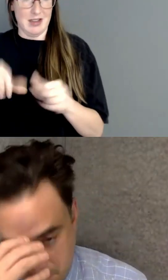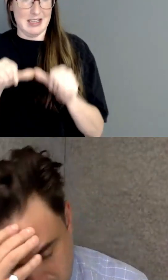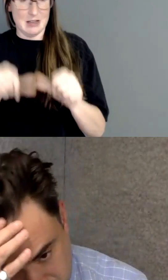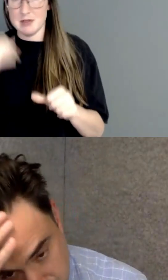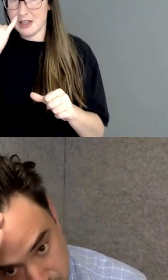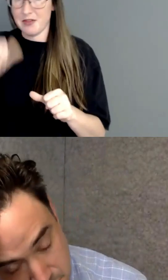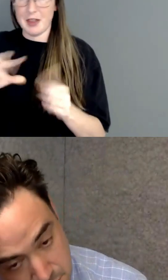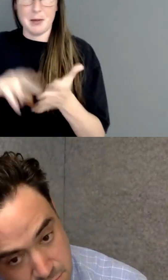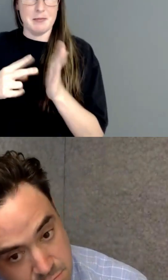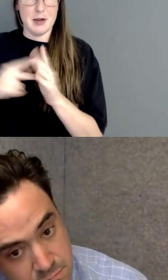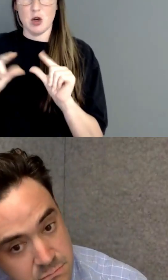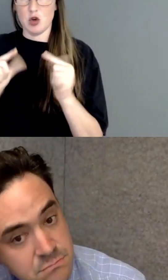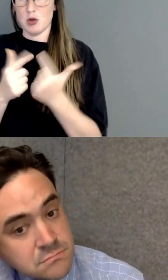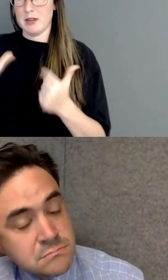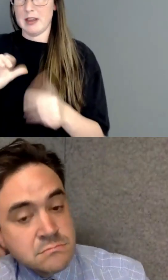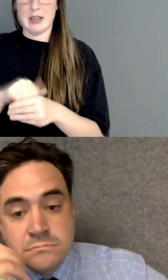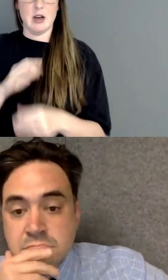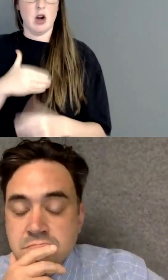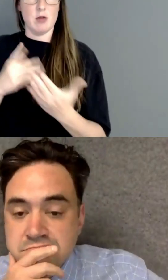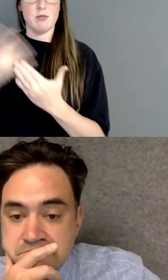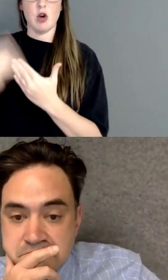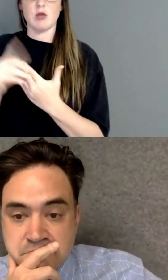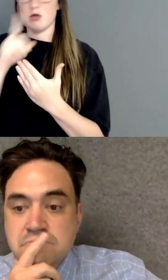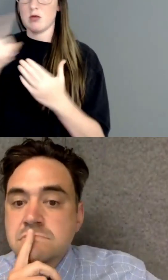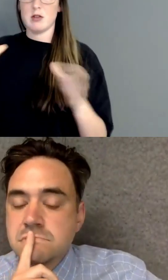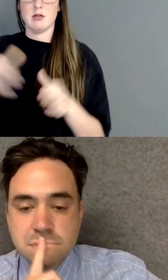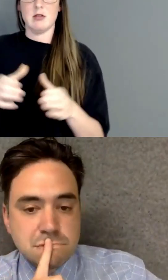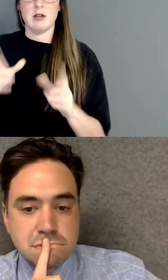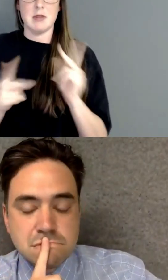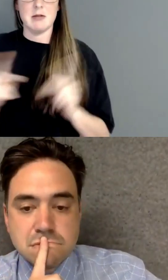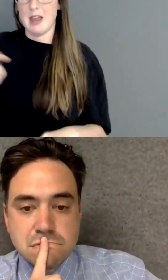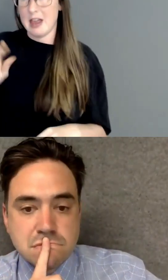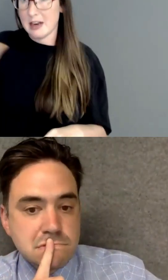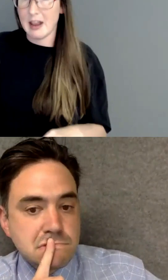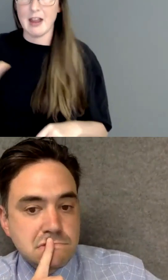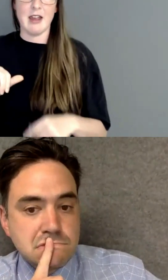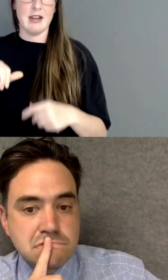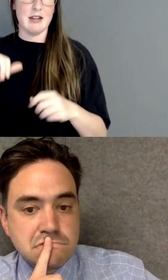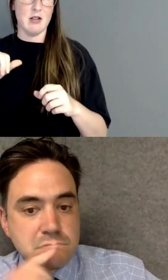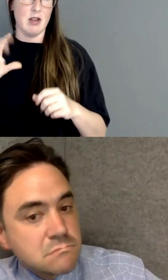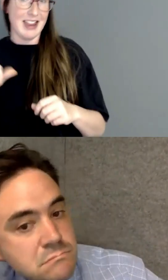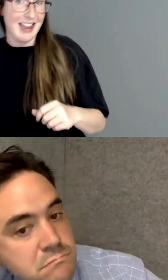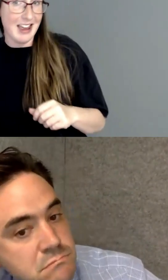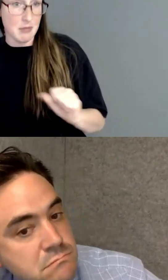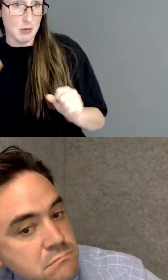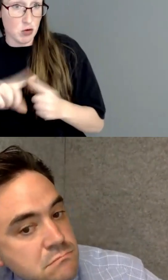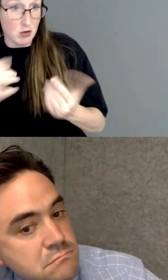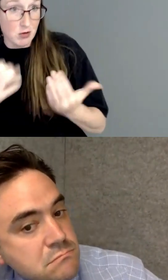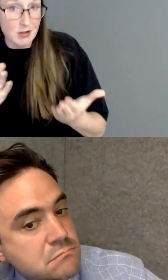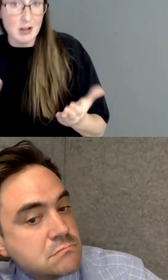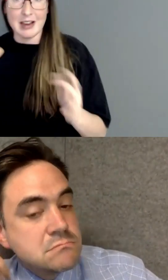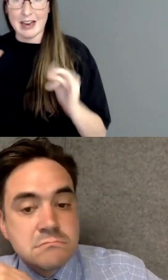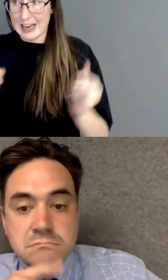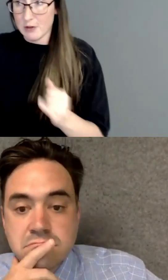that may mean groups like in our programs, bringing people like AA or NA in to offer care, bringing individuals in to